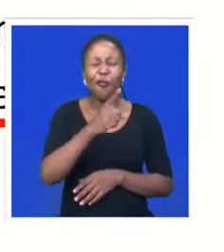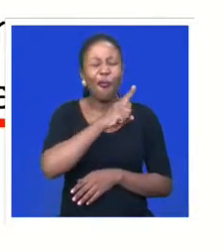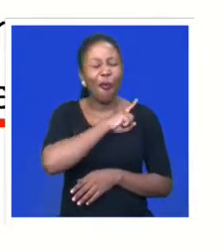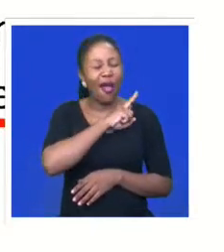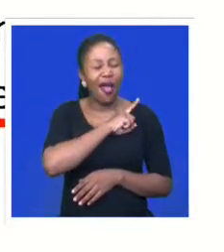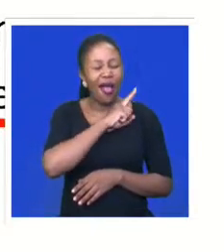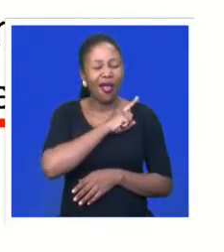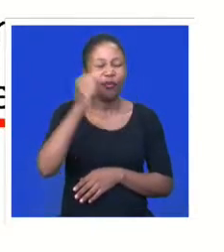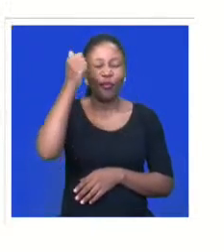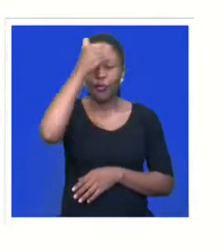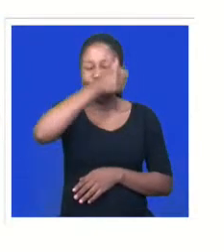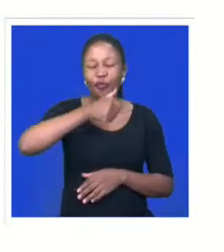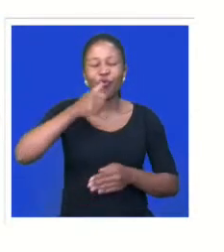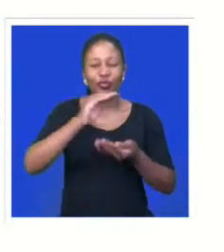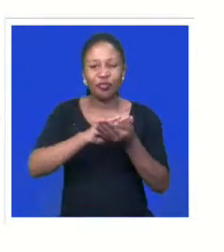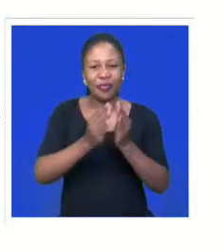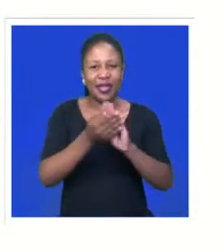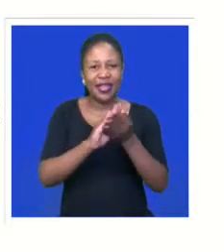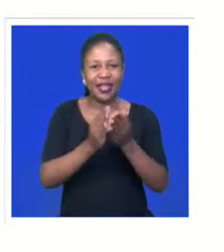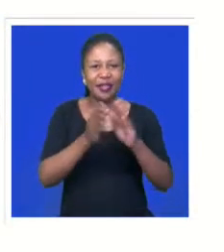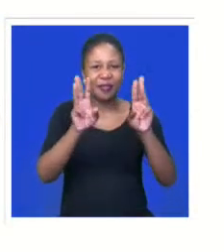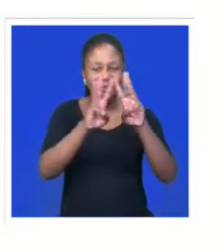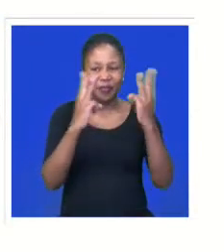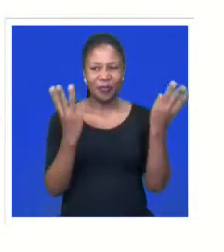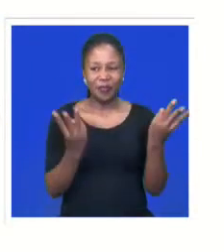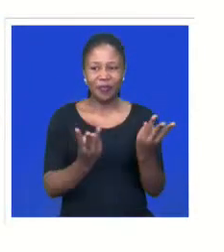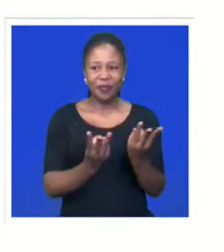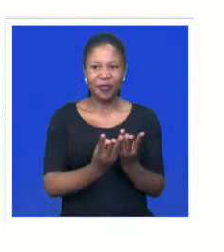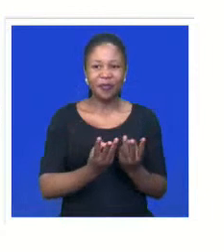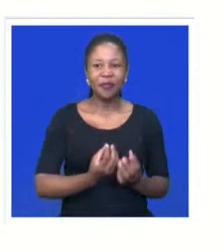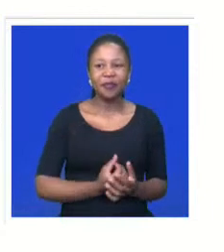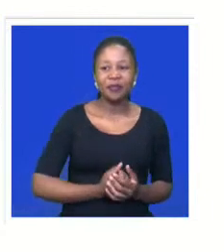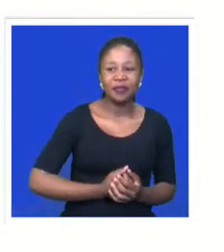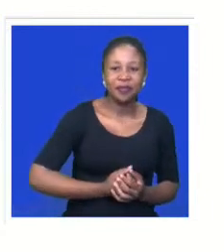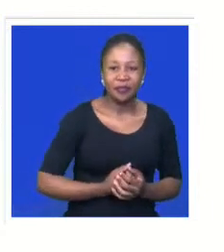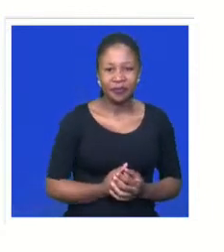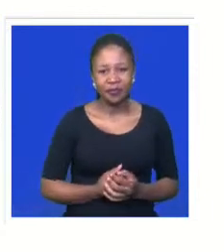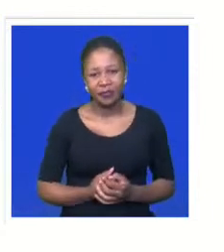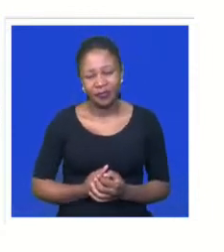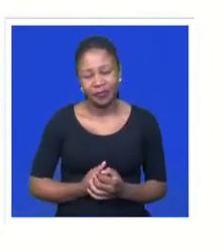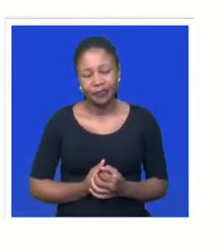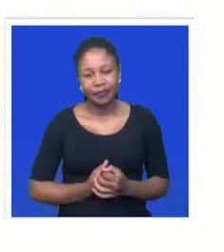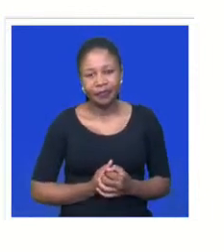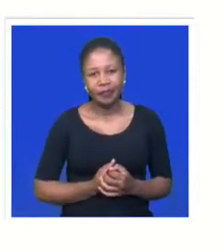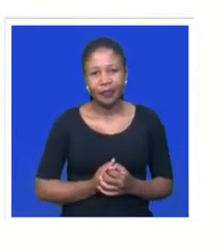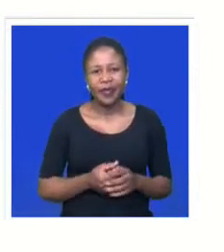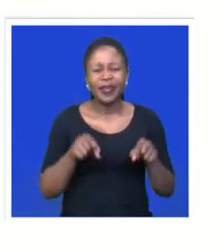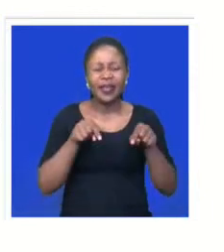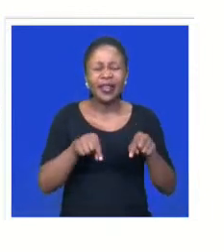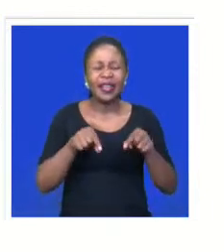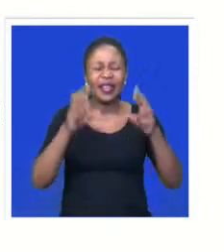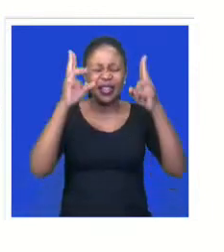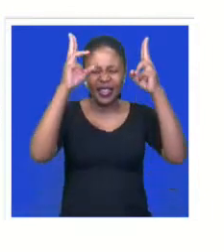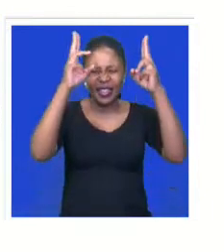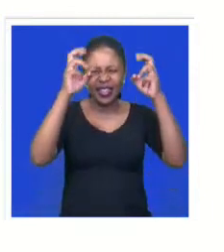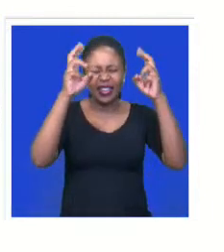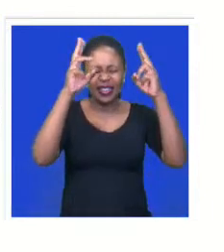created. Okay, dear learner, this lesson is meant to help you as a learner to interpret your